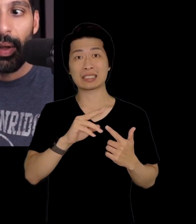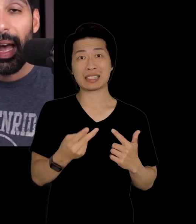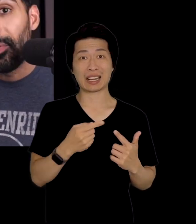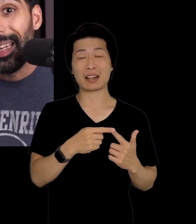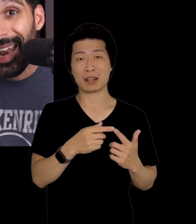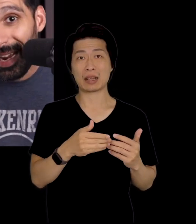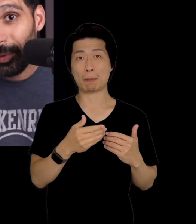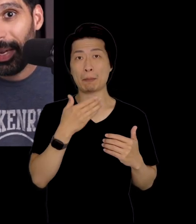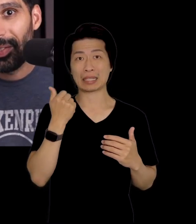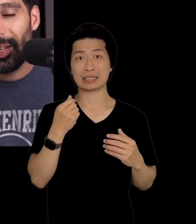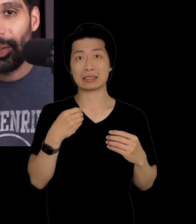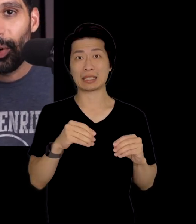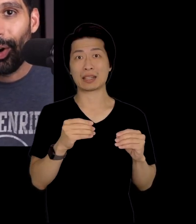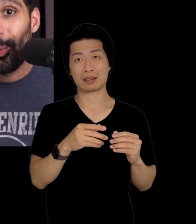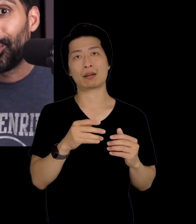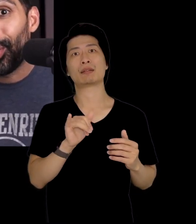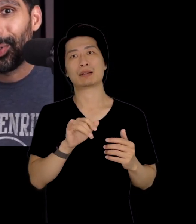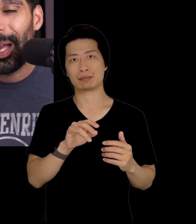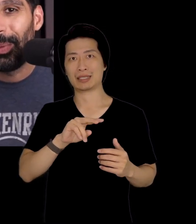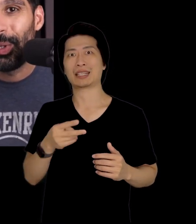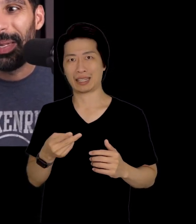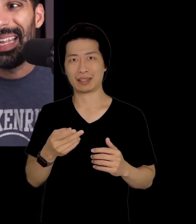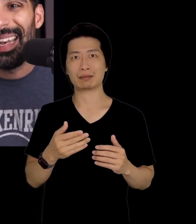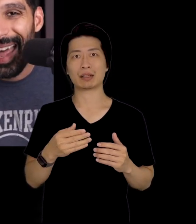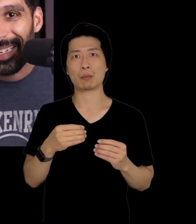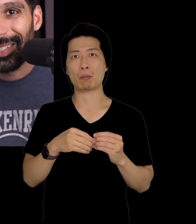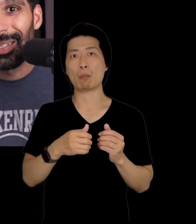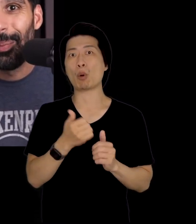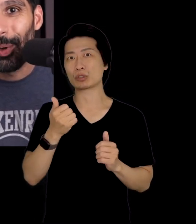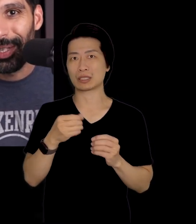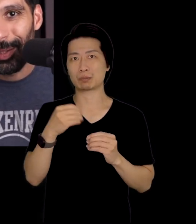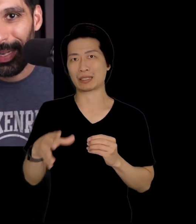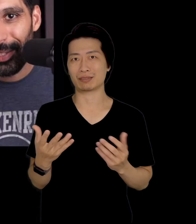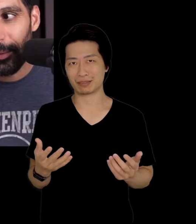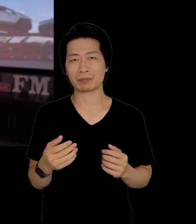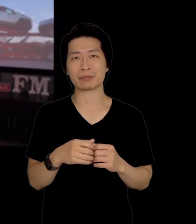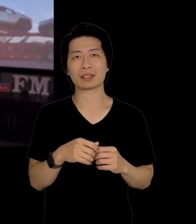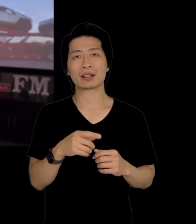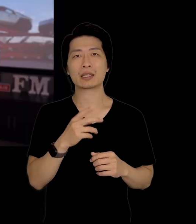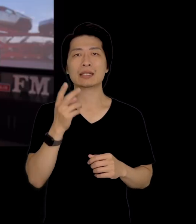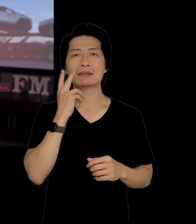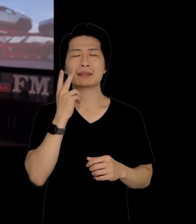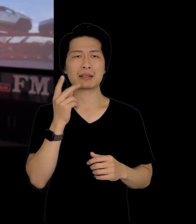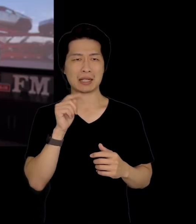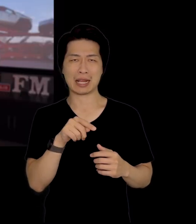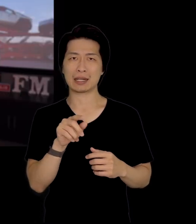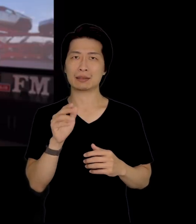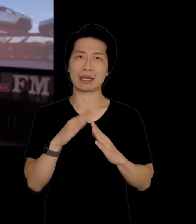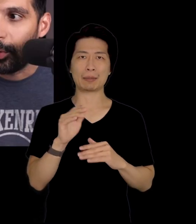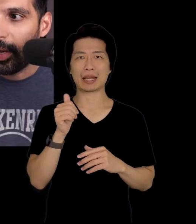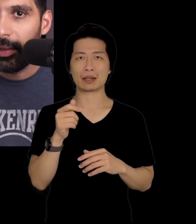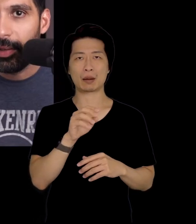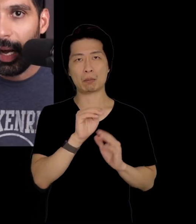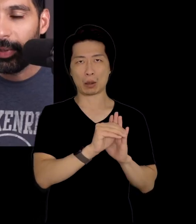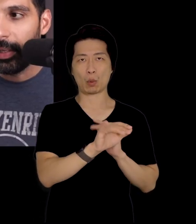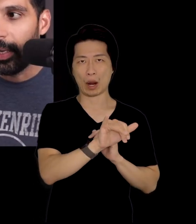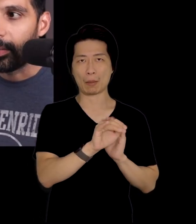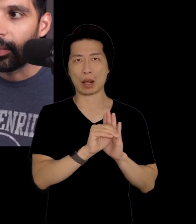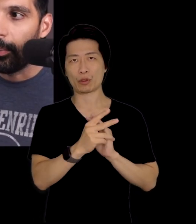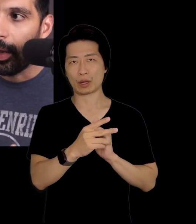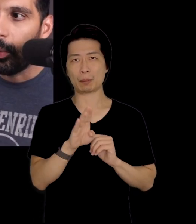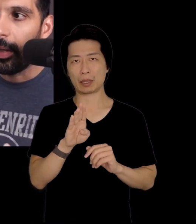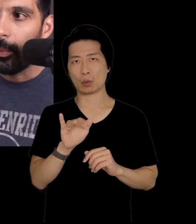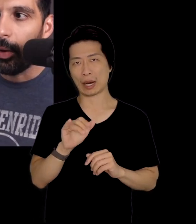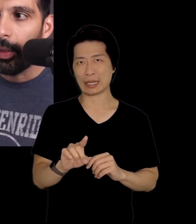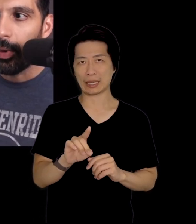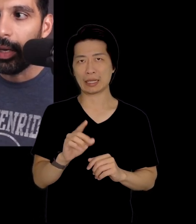and you have the next best-selling car, which also happens to be the next most expensive. But an even bigger takeaway is if you look at the top 10 list, the